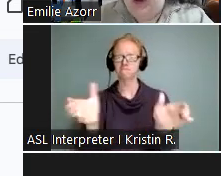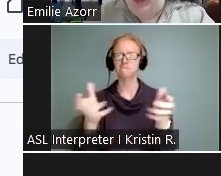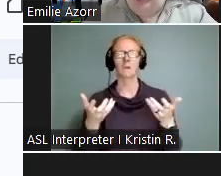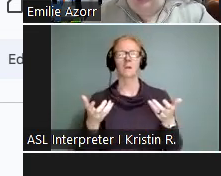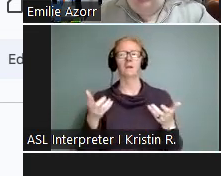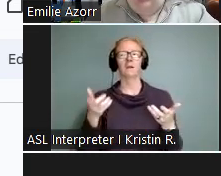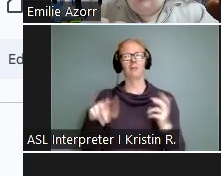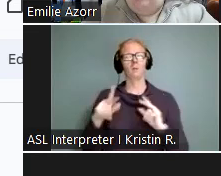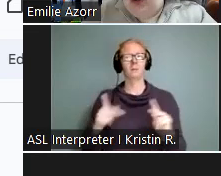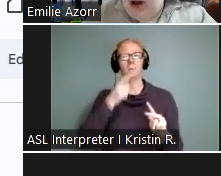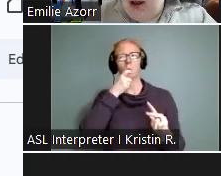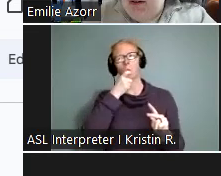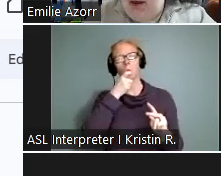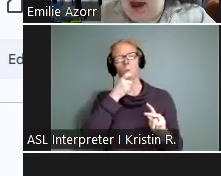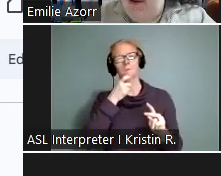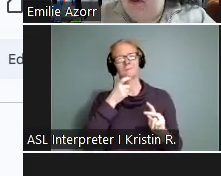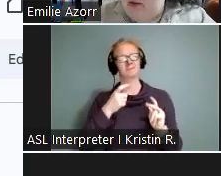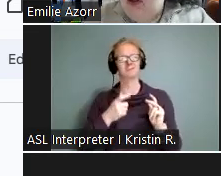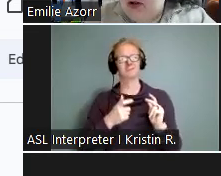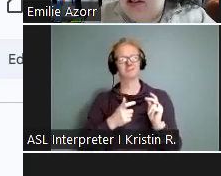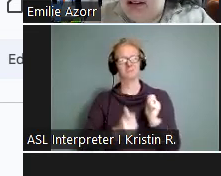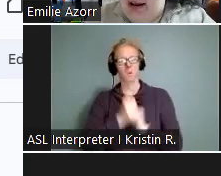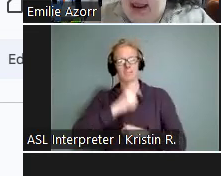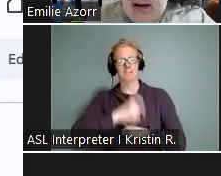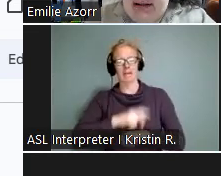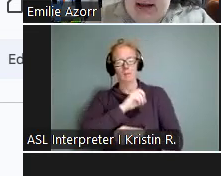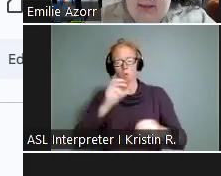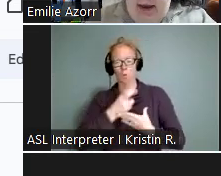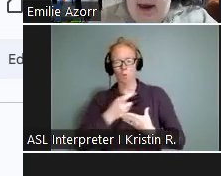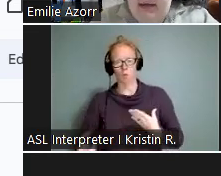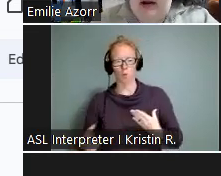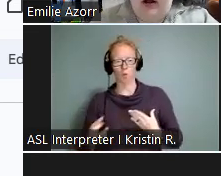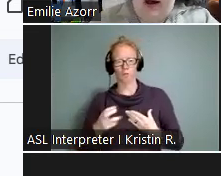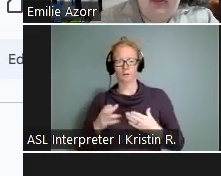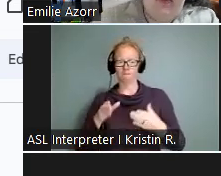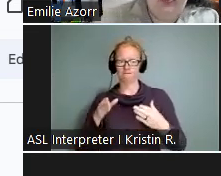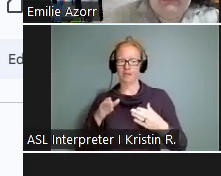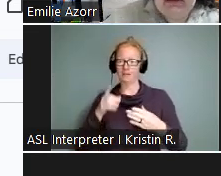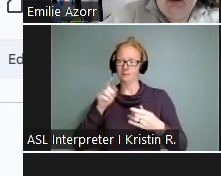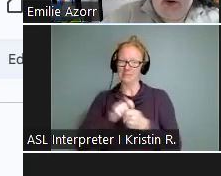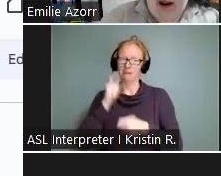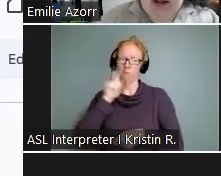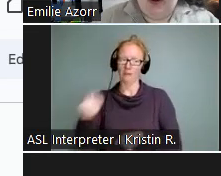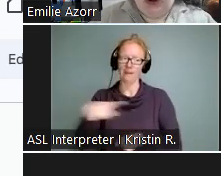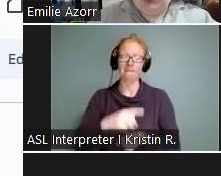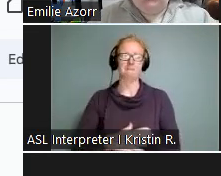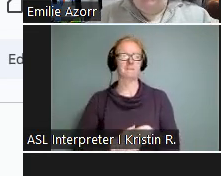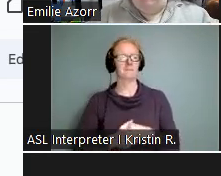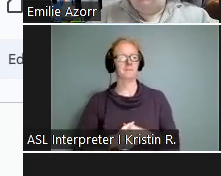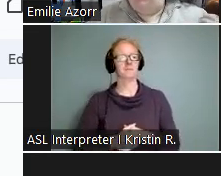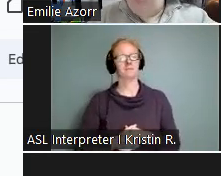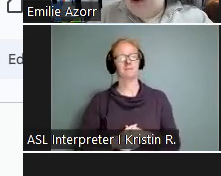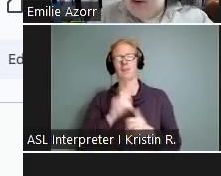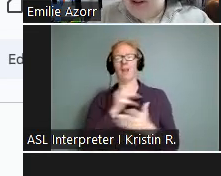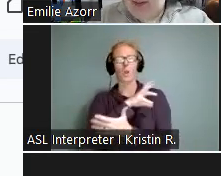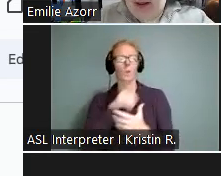may often not have the resources dedicated to them, and that the policies that we write are inclusive